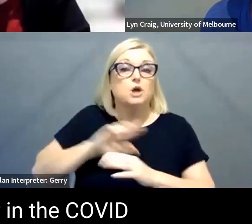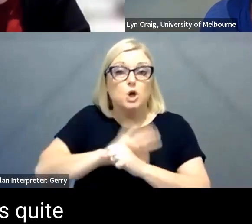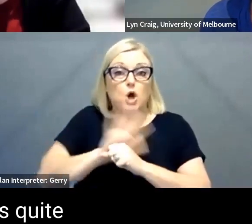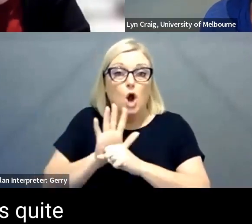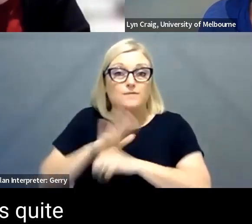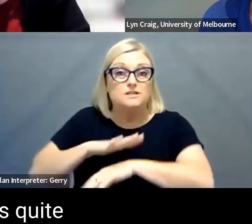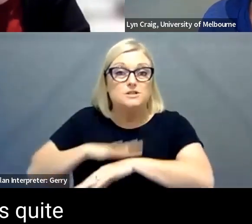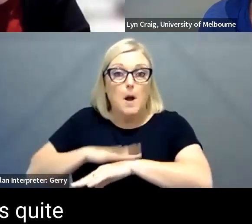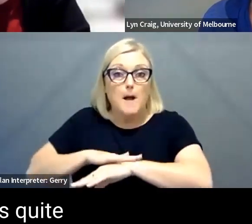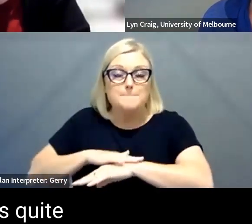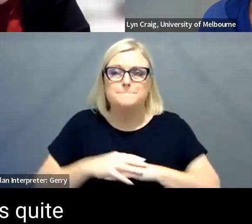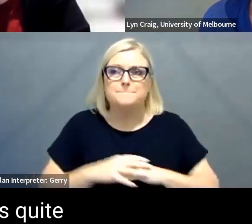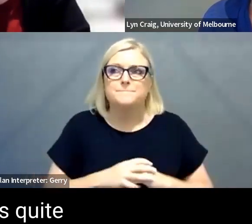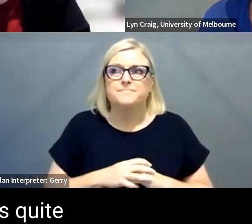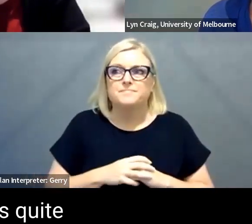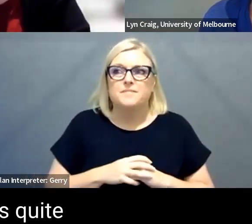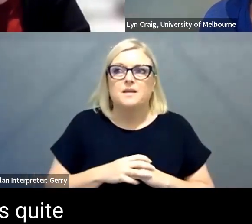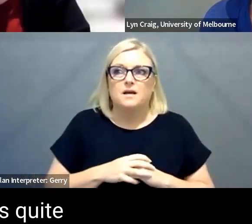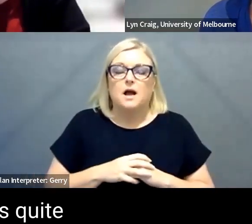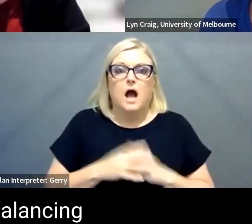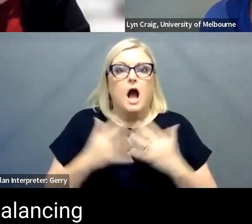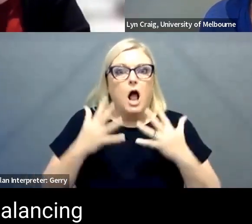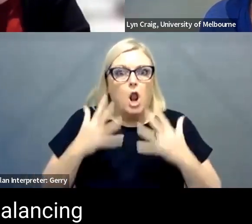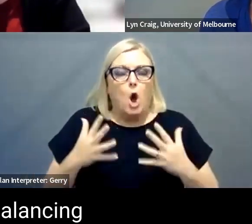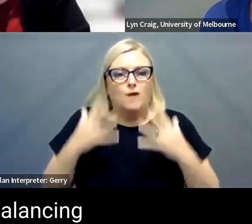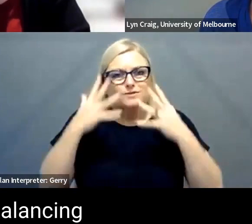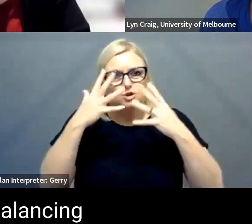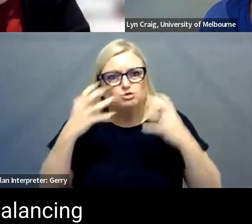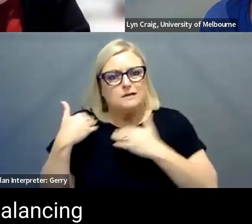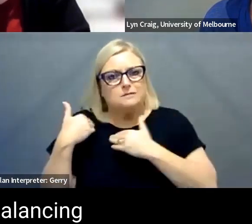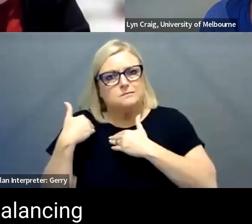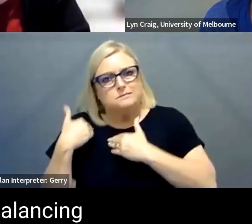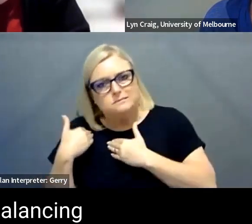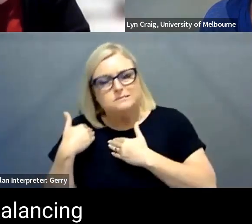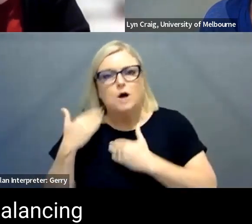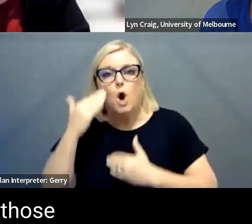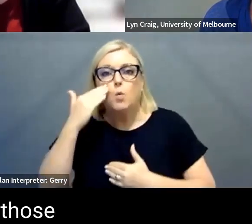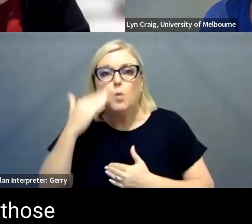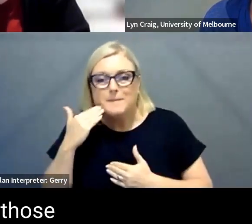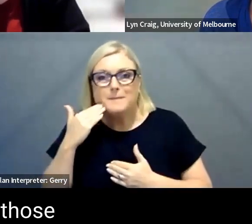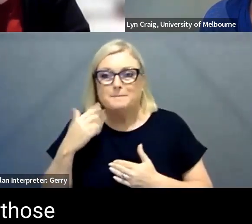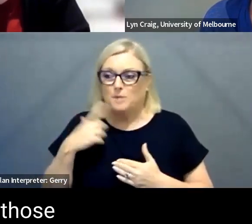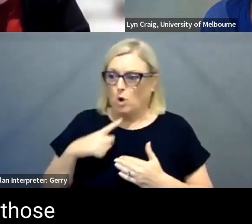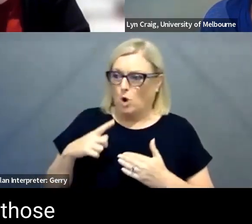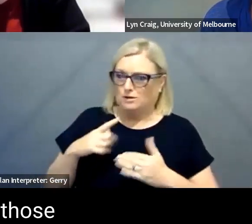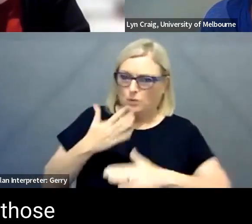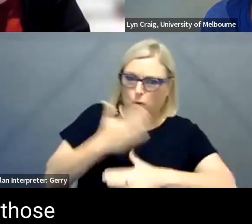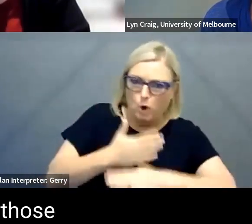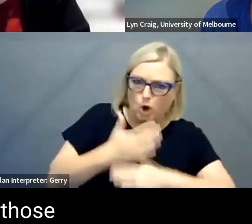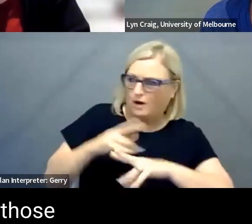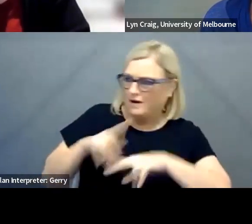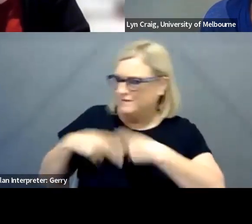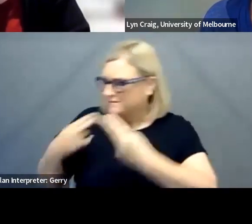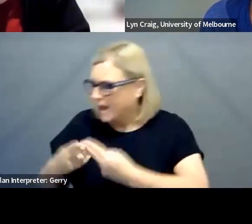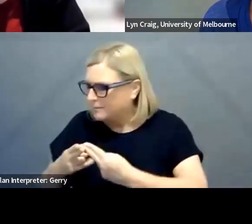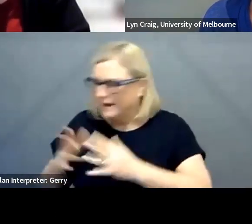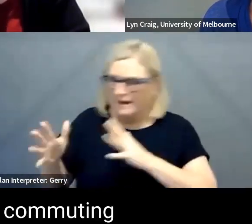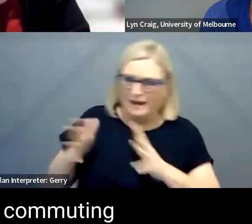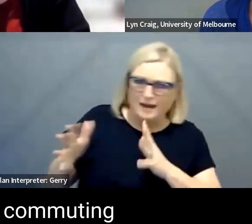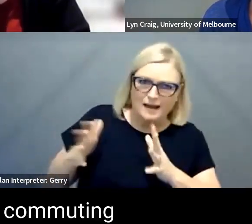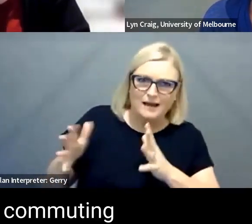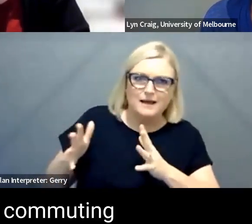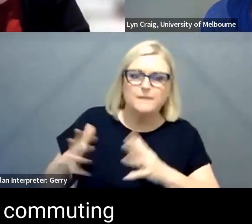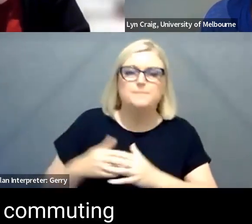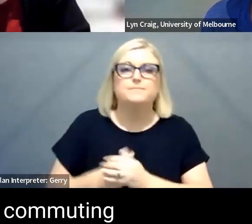Several things. It was quite a lot of distress on women who were balancing work and family, but also those temporary supports,